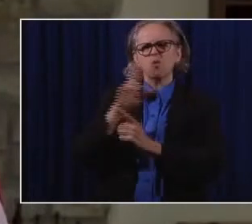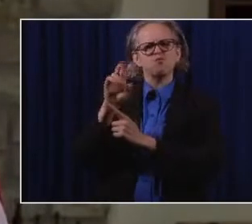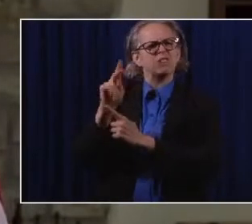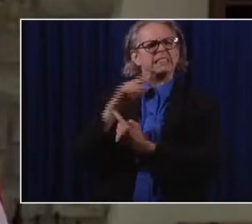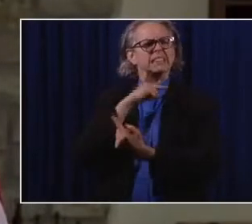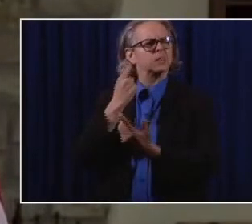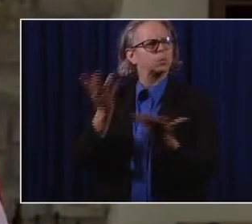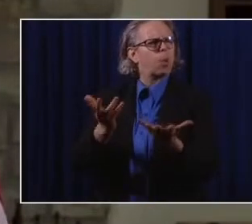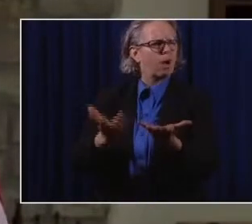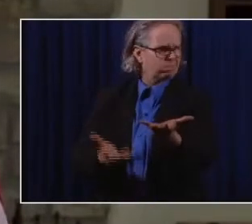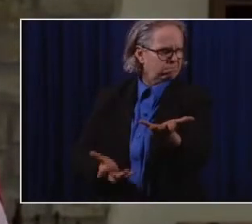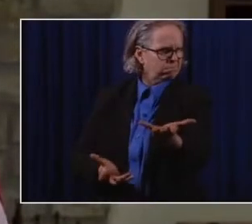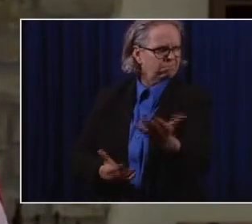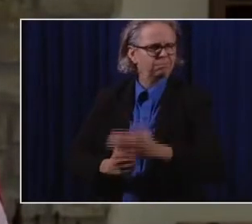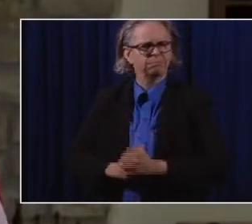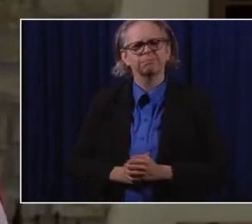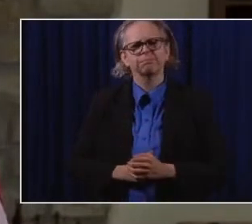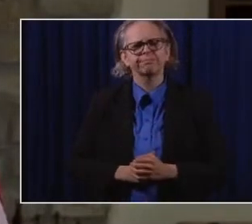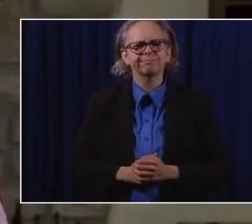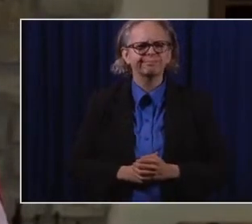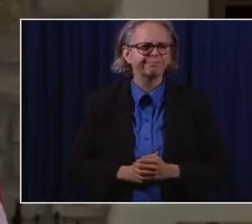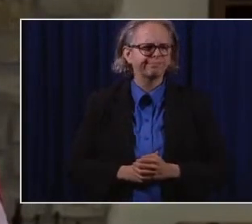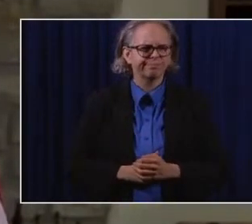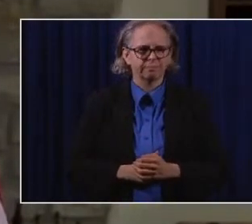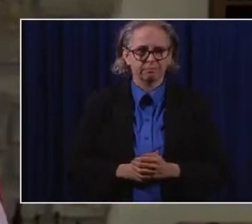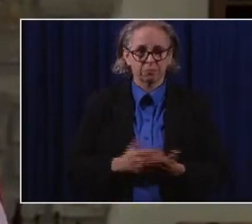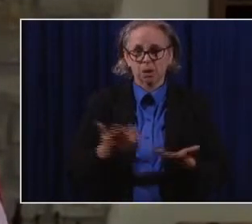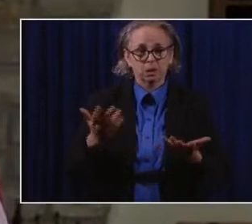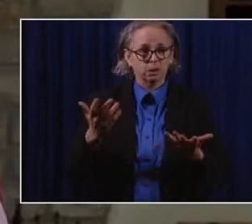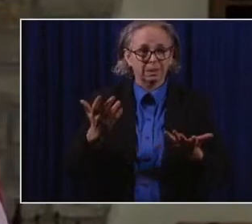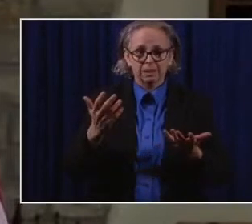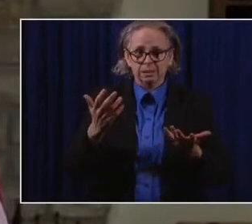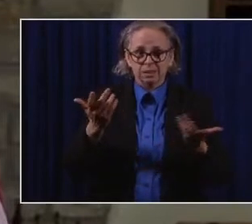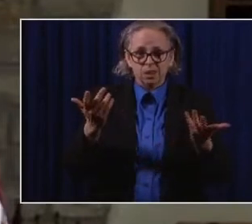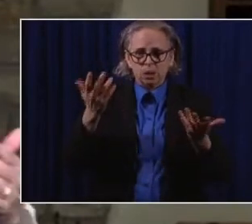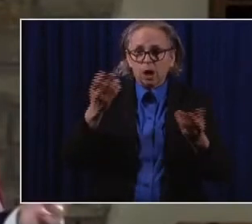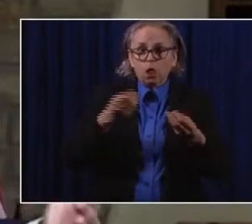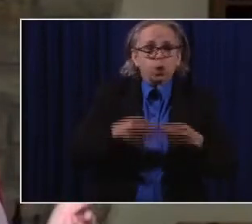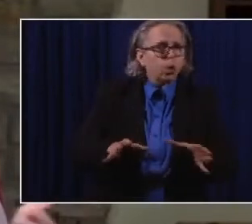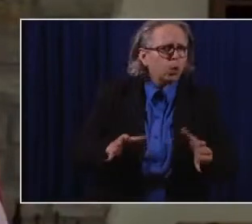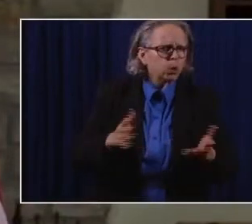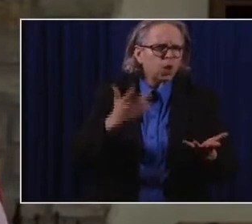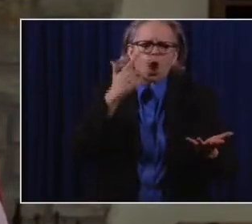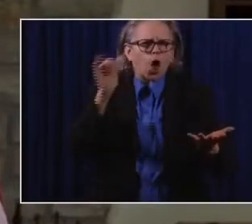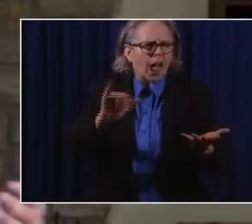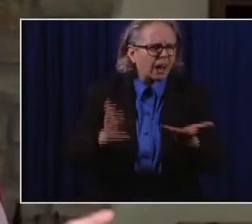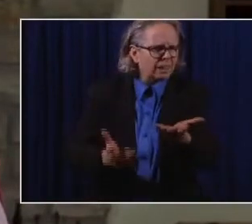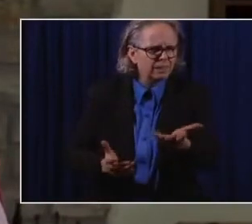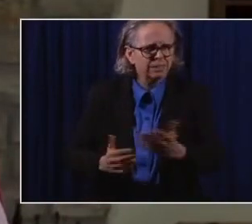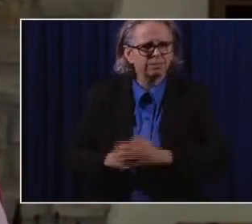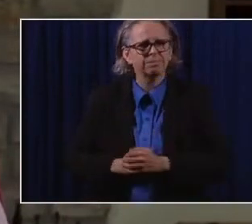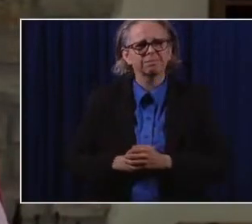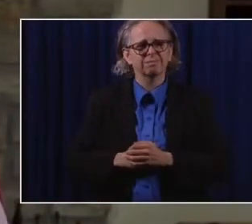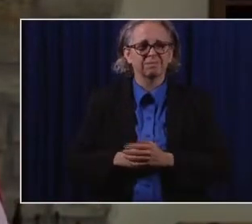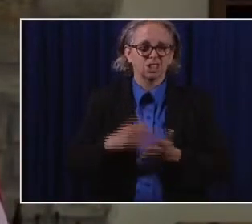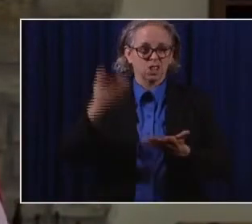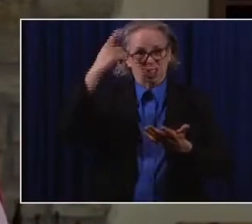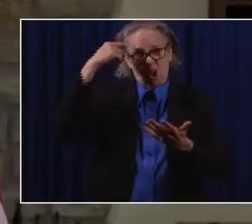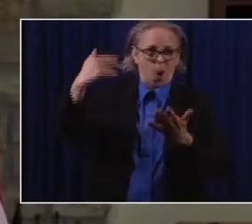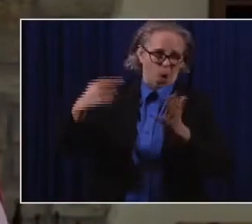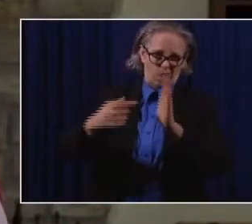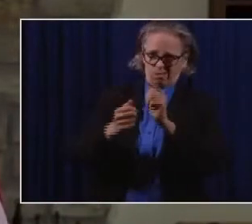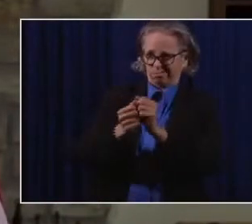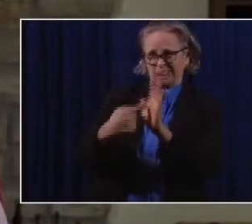this virus rises and is really this red tide going all the way across